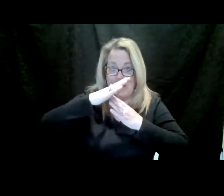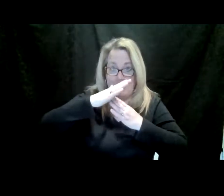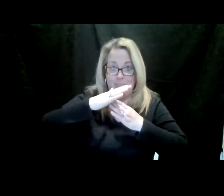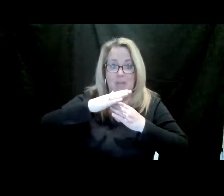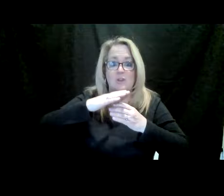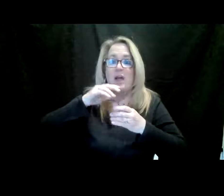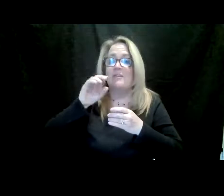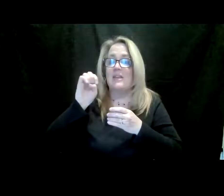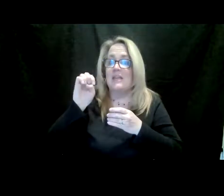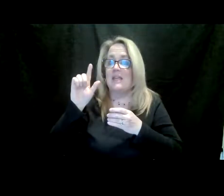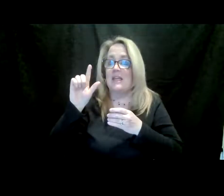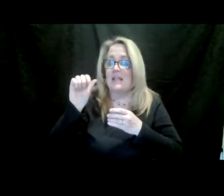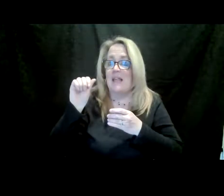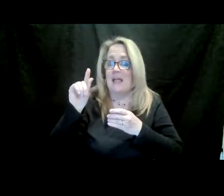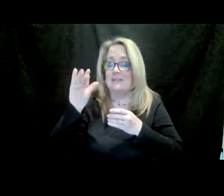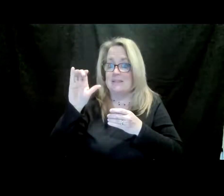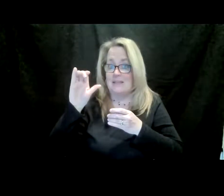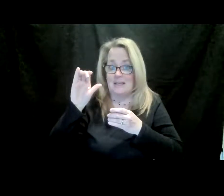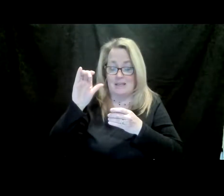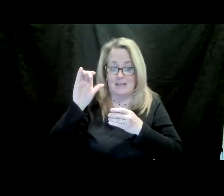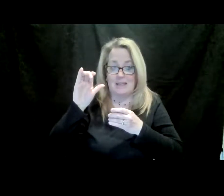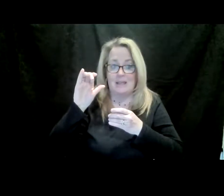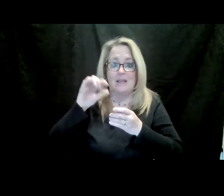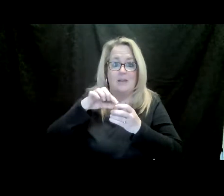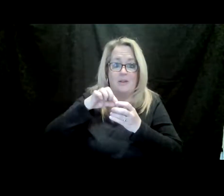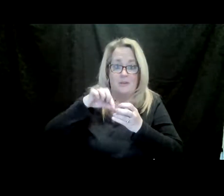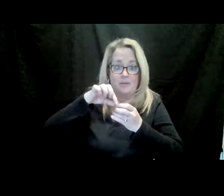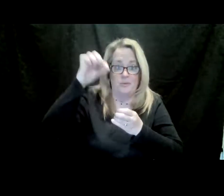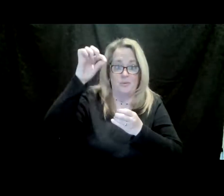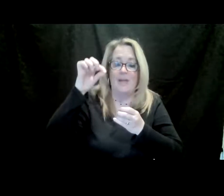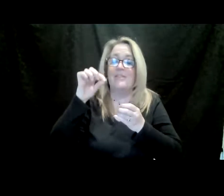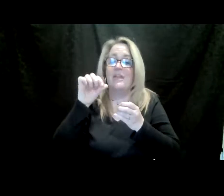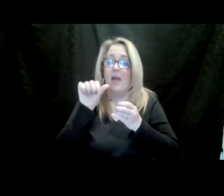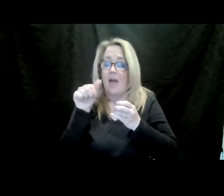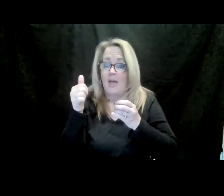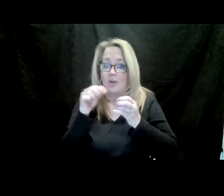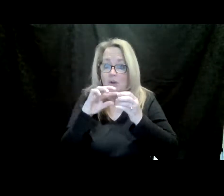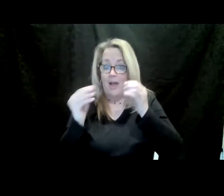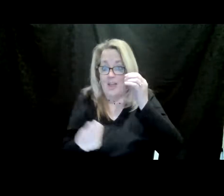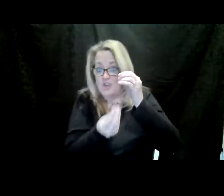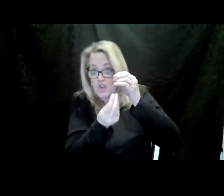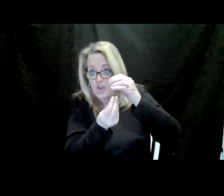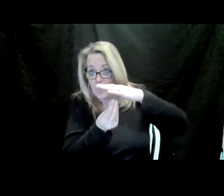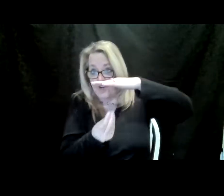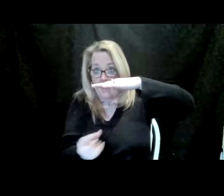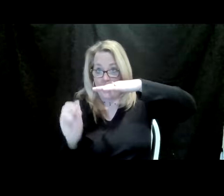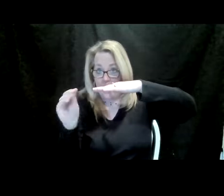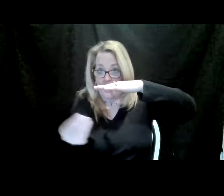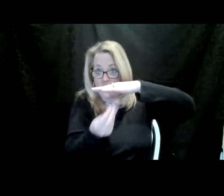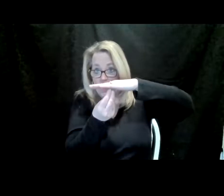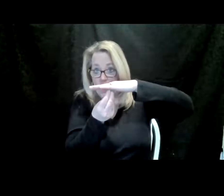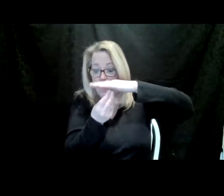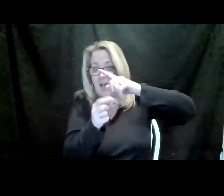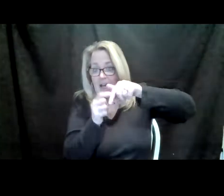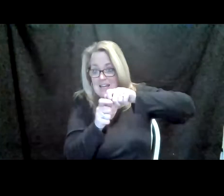elastic through, and on the other side, I knotted the elastic and then taped it,